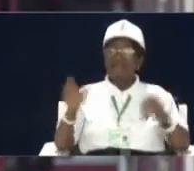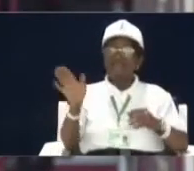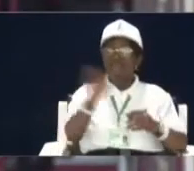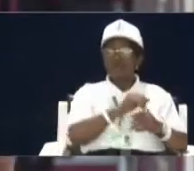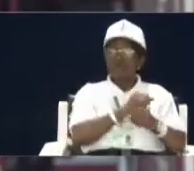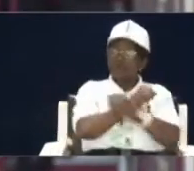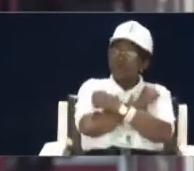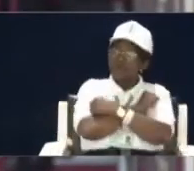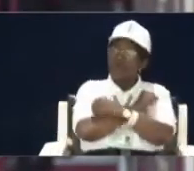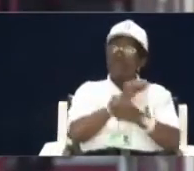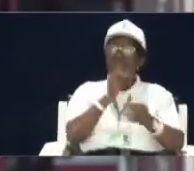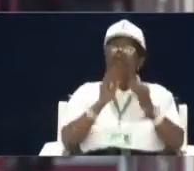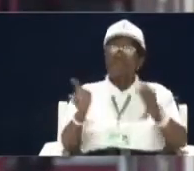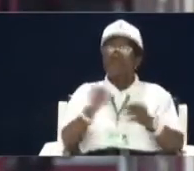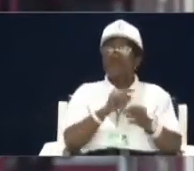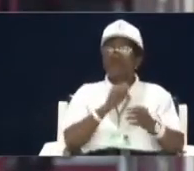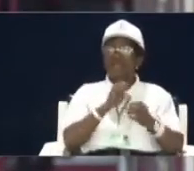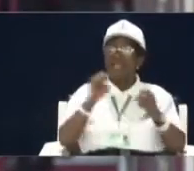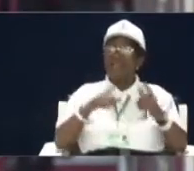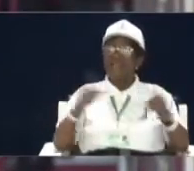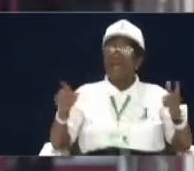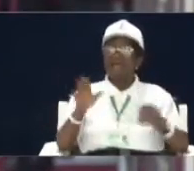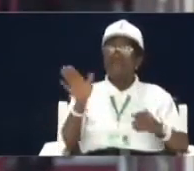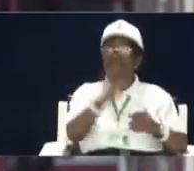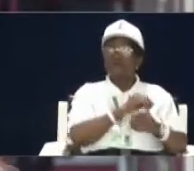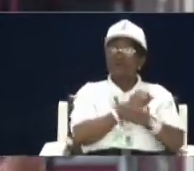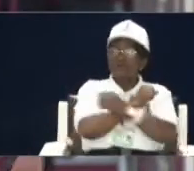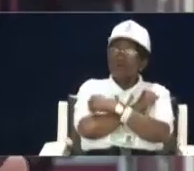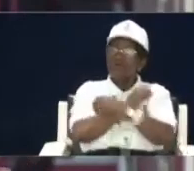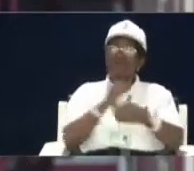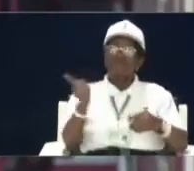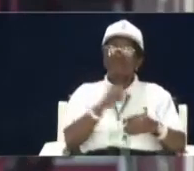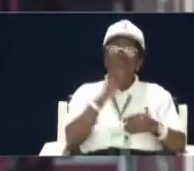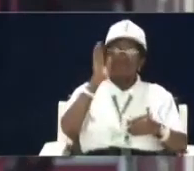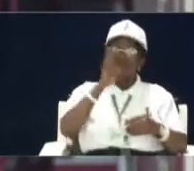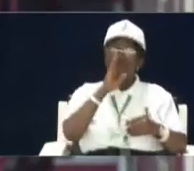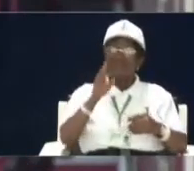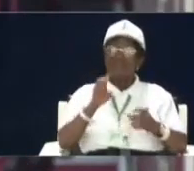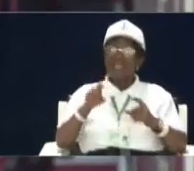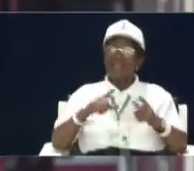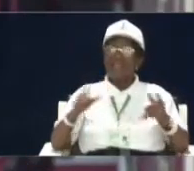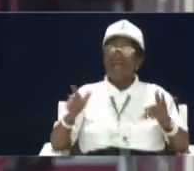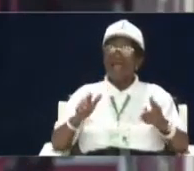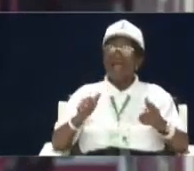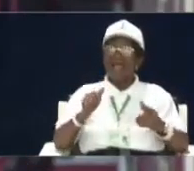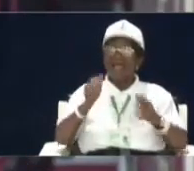If you enlarge your love, you'll be larger than death.